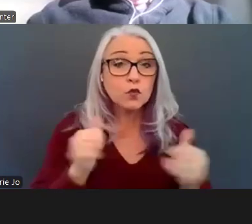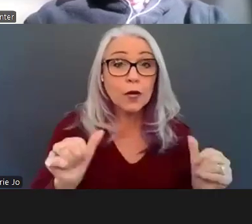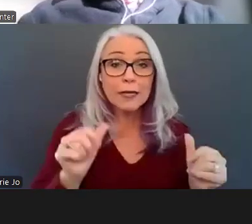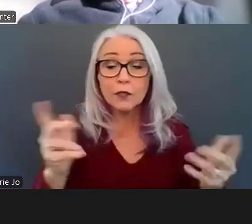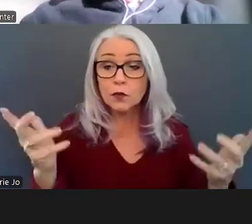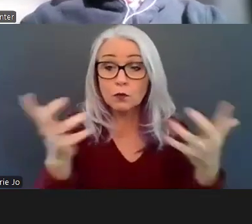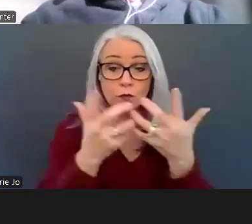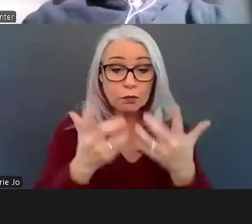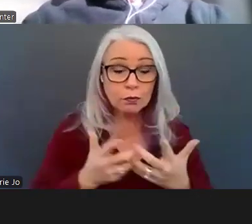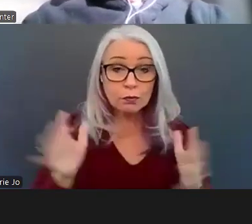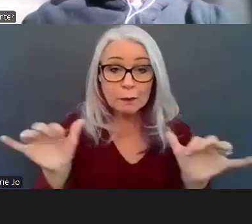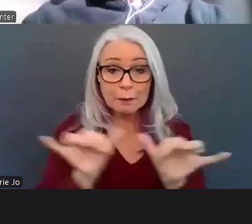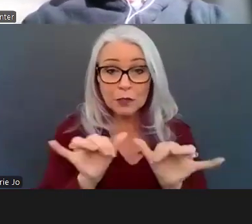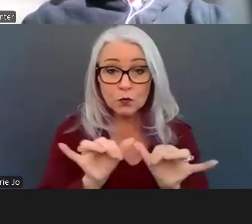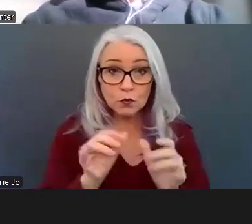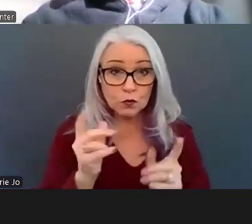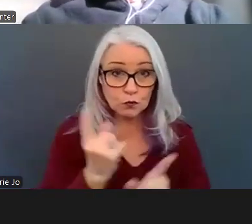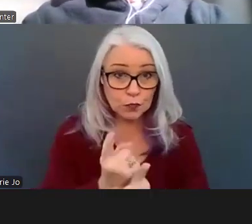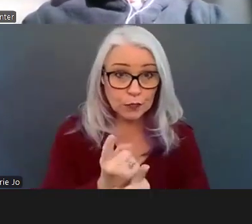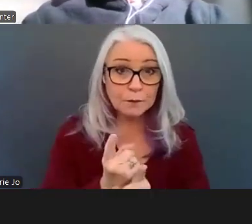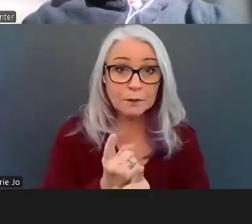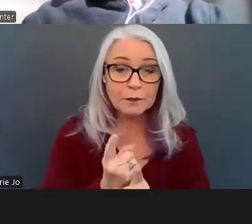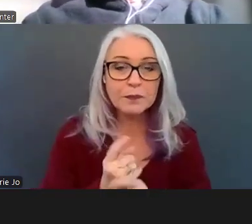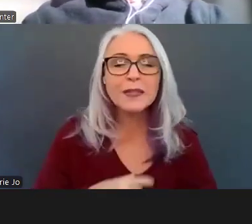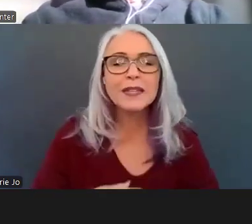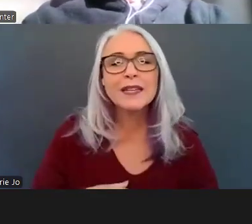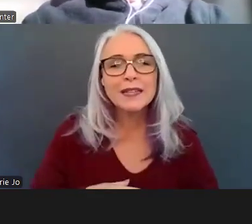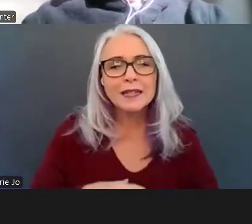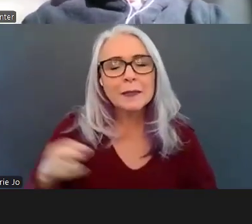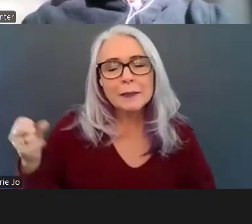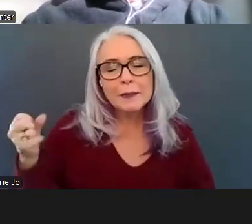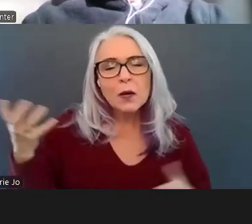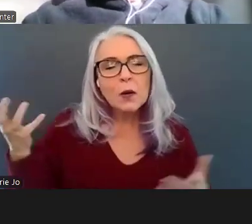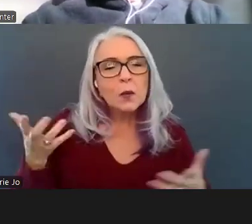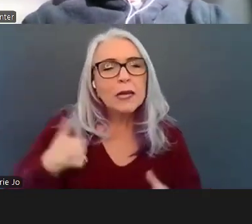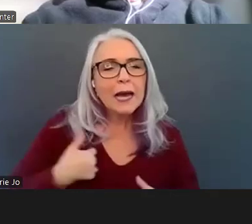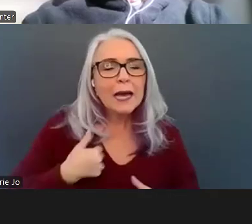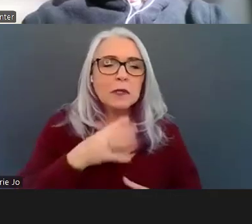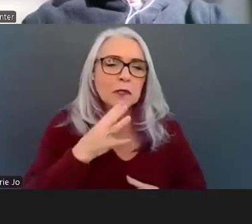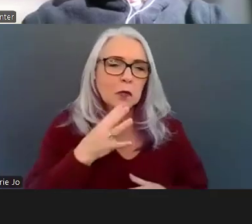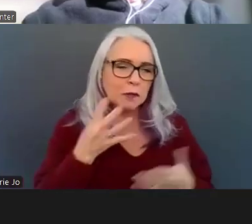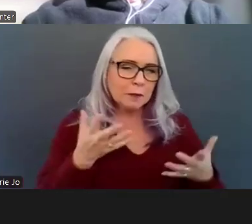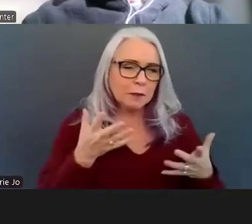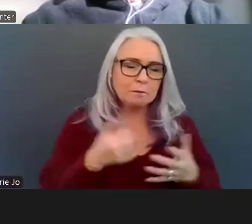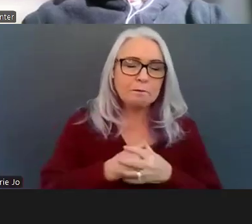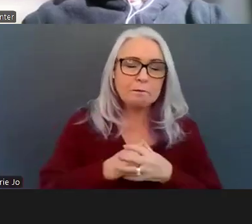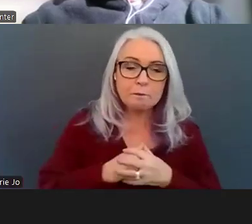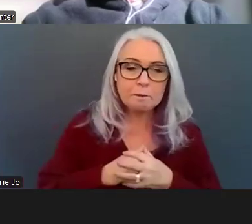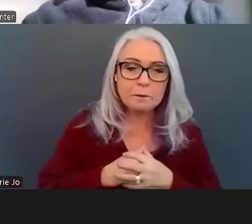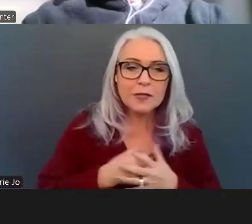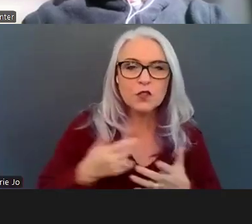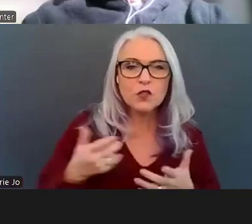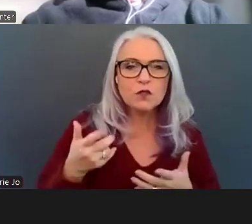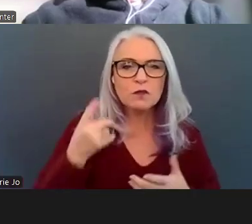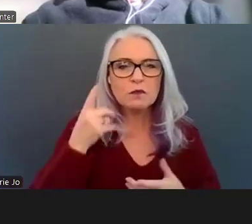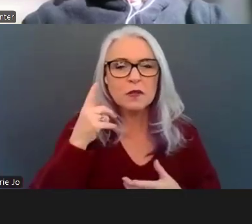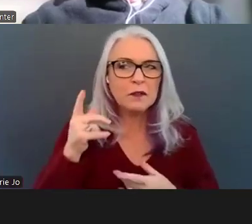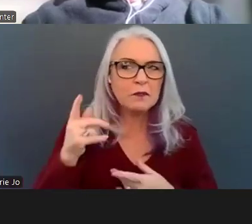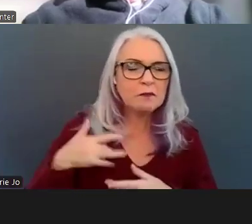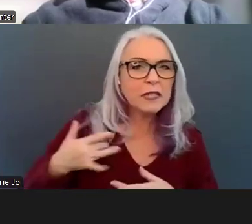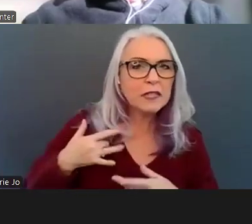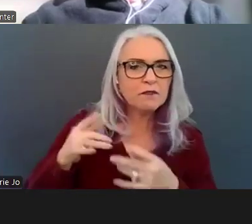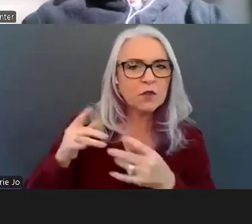just measuring? So in those, well, what I was talking about was, you know, just a census, right? But of course,